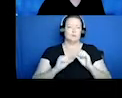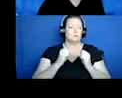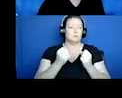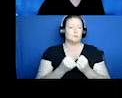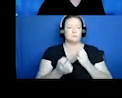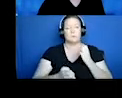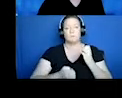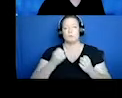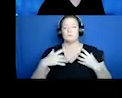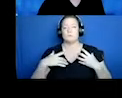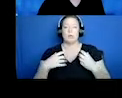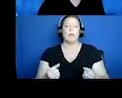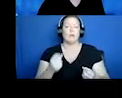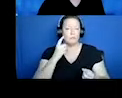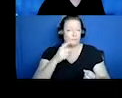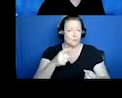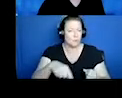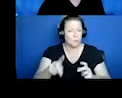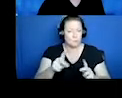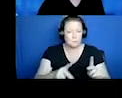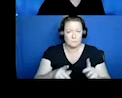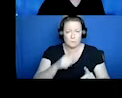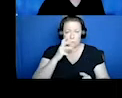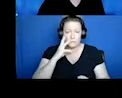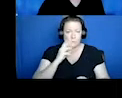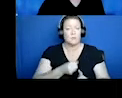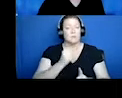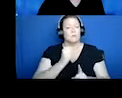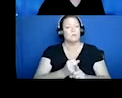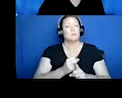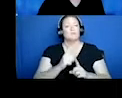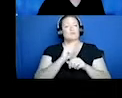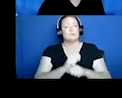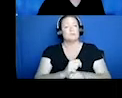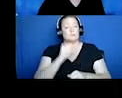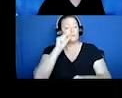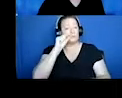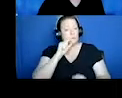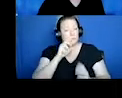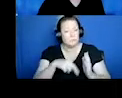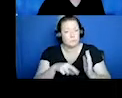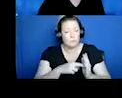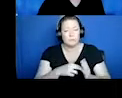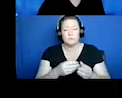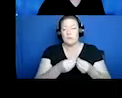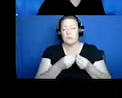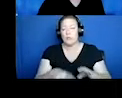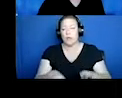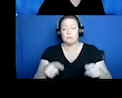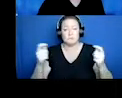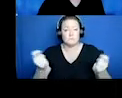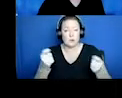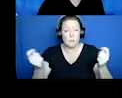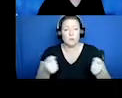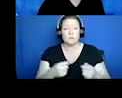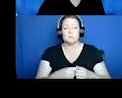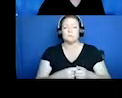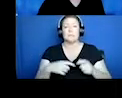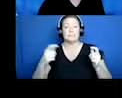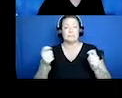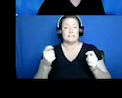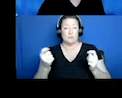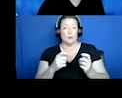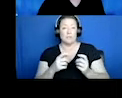that experienced it. It impacted traditional gender roles. We had a loss of ceremonies. Our ceremonies were criminalized for a